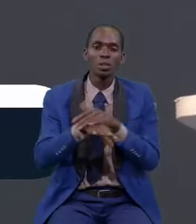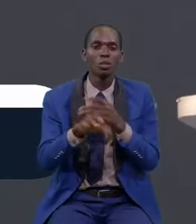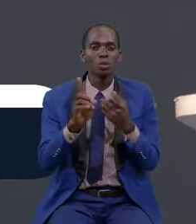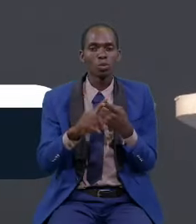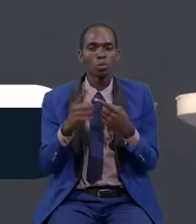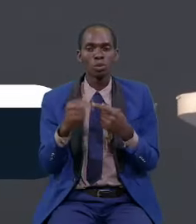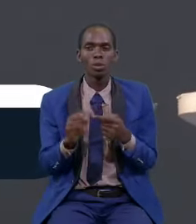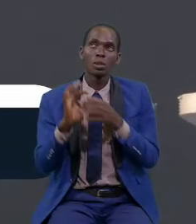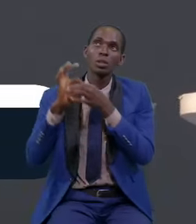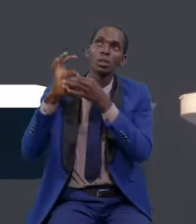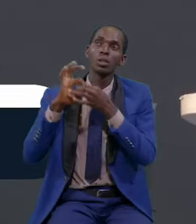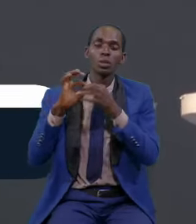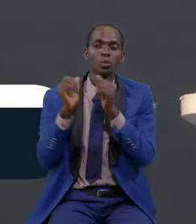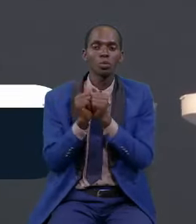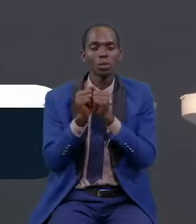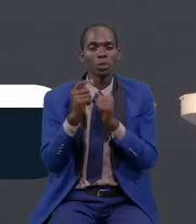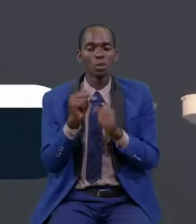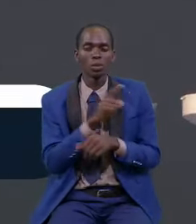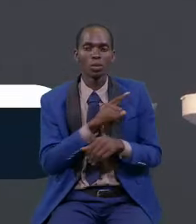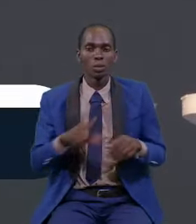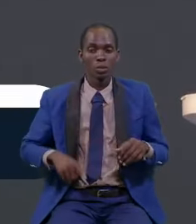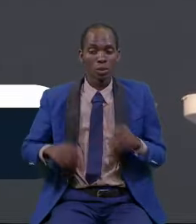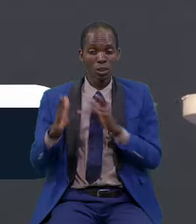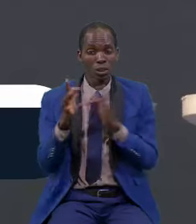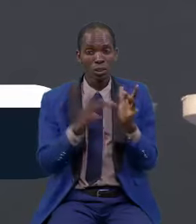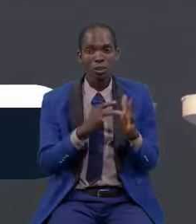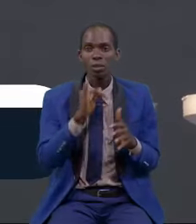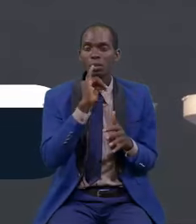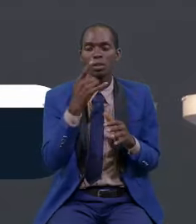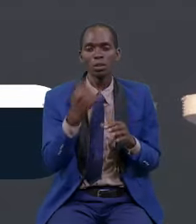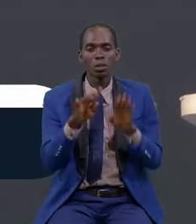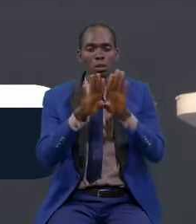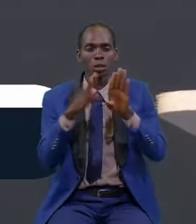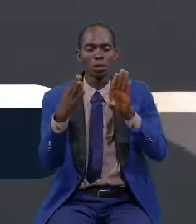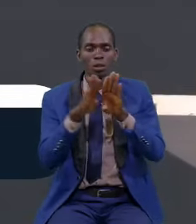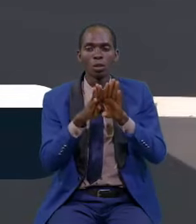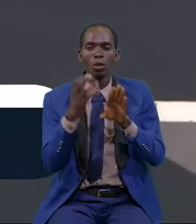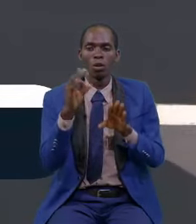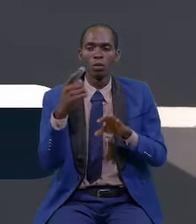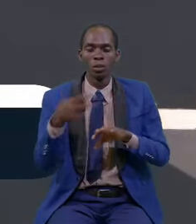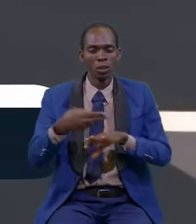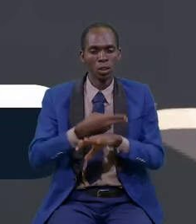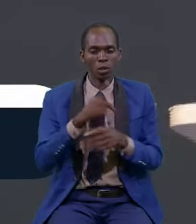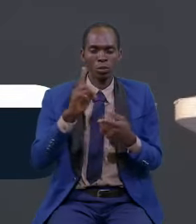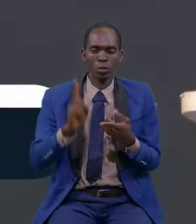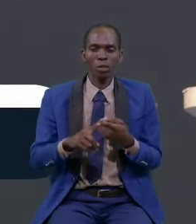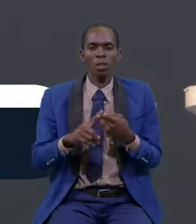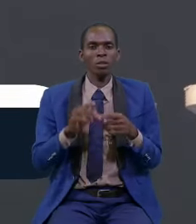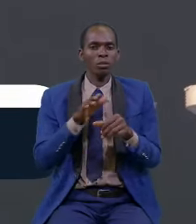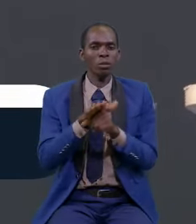Jesus is the door. The door of the sheep into sufficiency. He, that's number